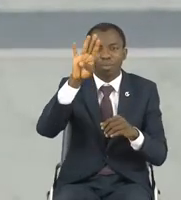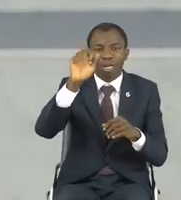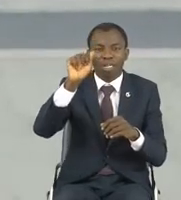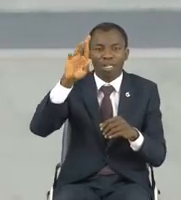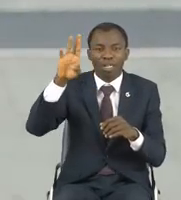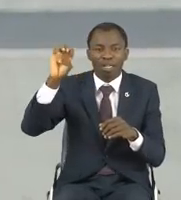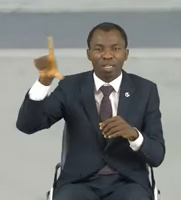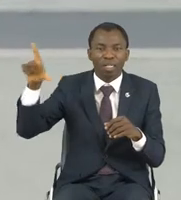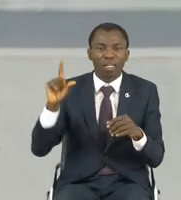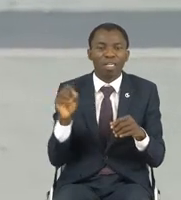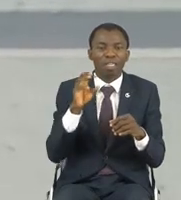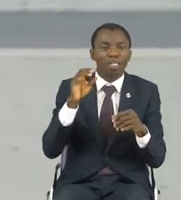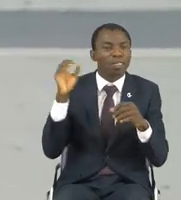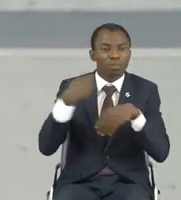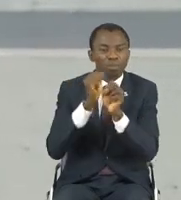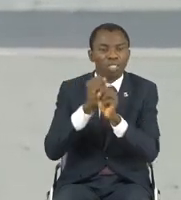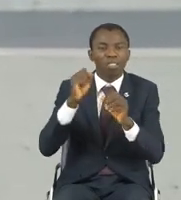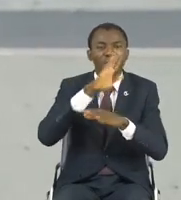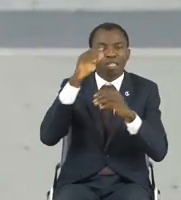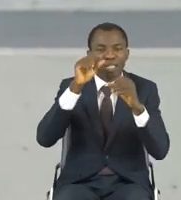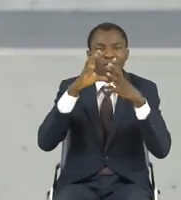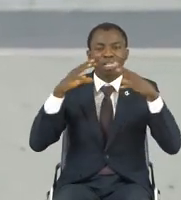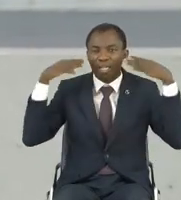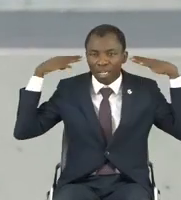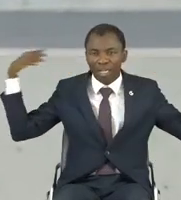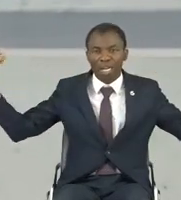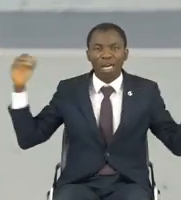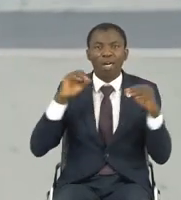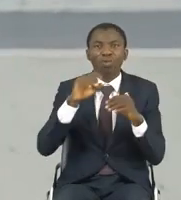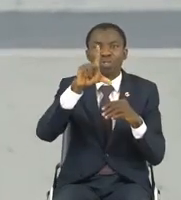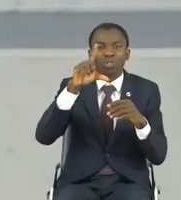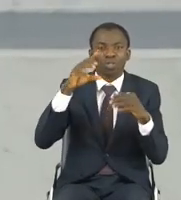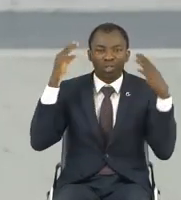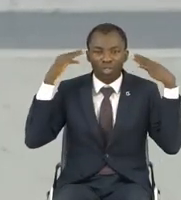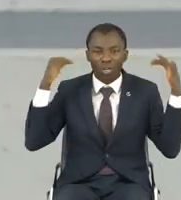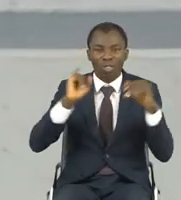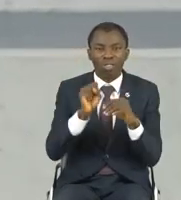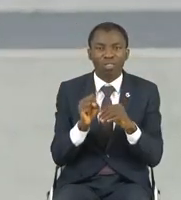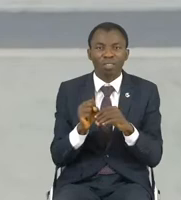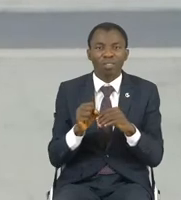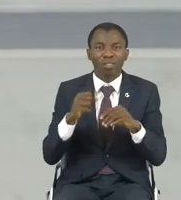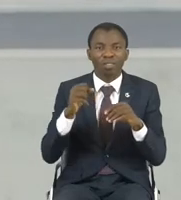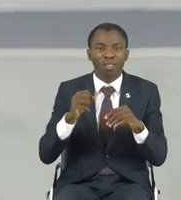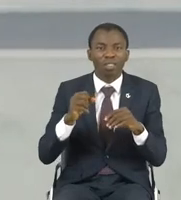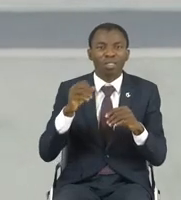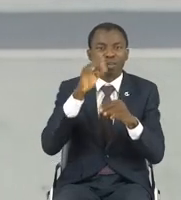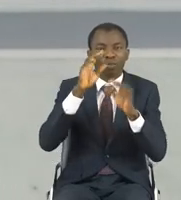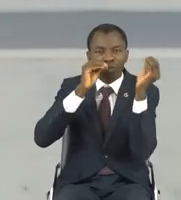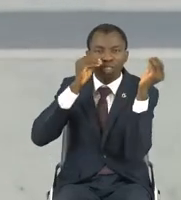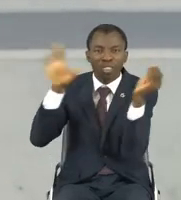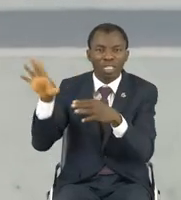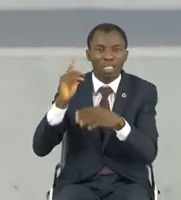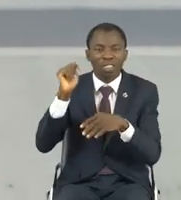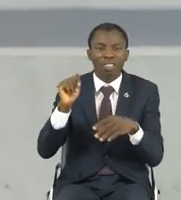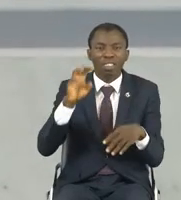And the Lord is asking you to be a disciple, forsake the empty, and